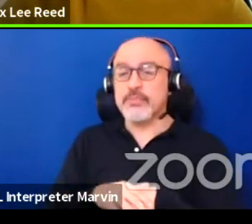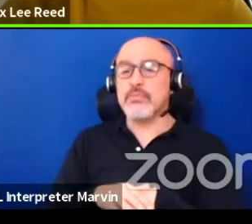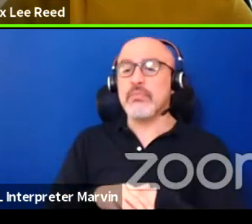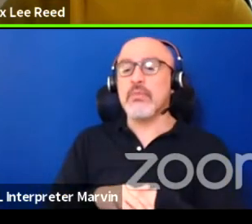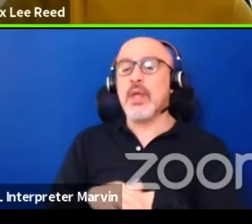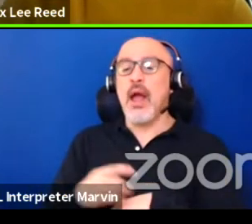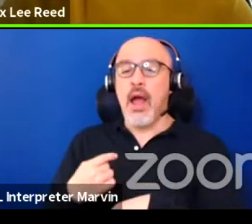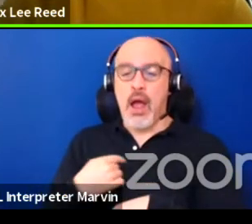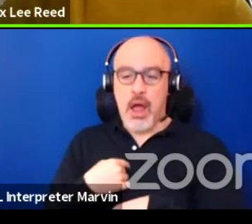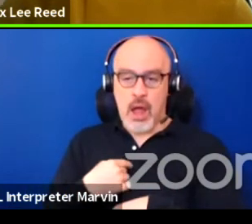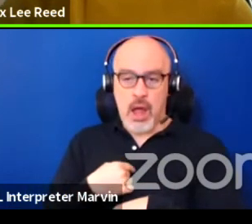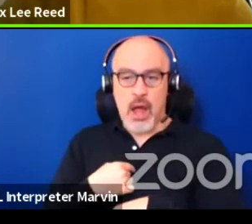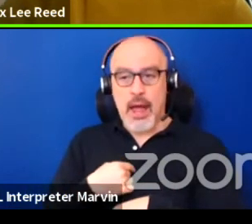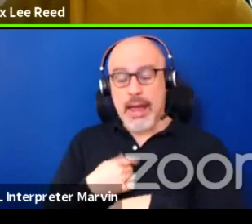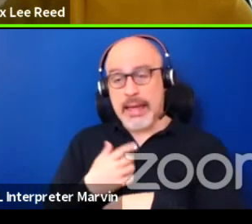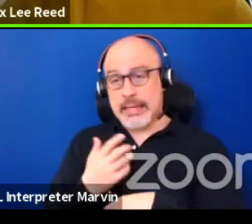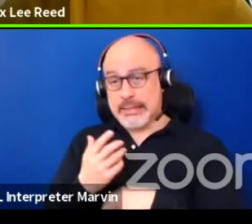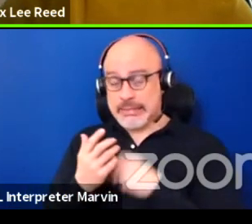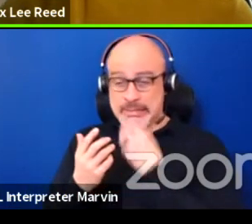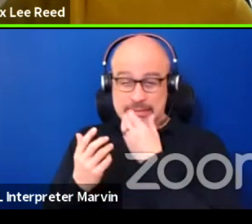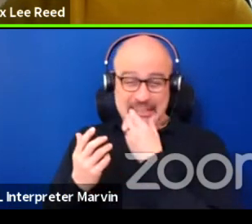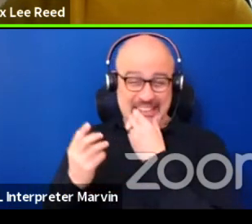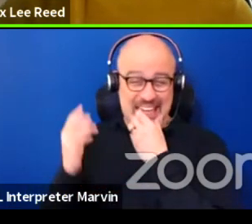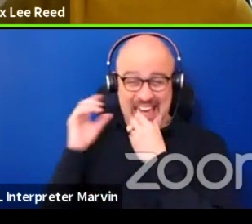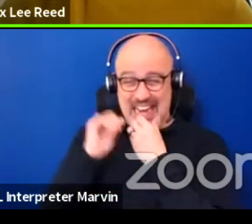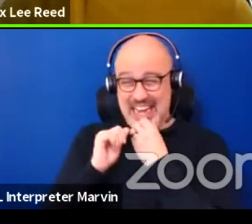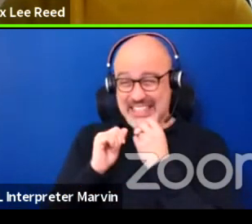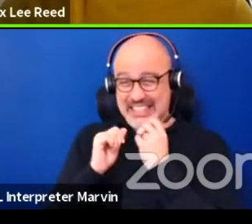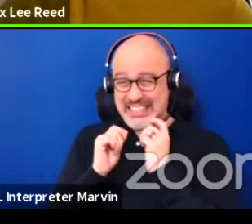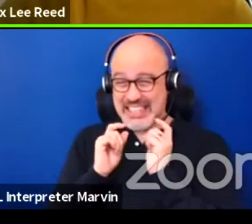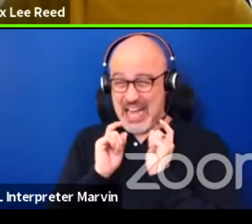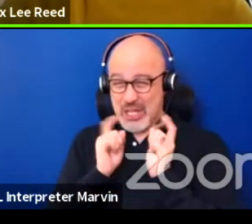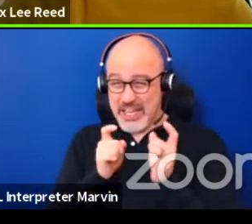I suppose I will give you an order.